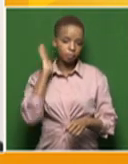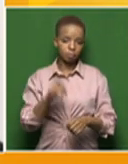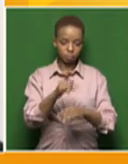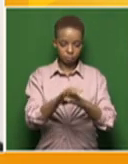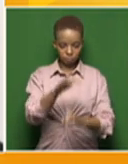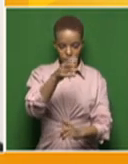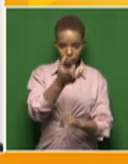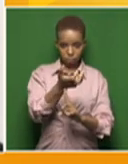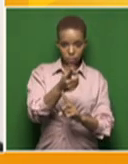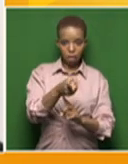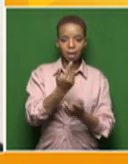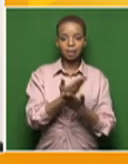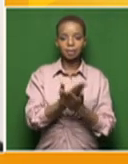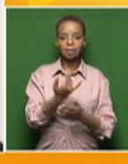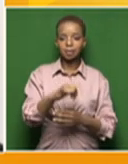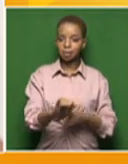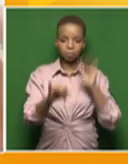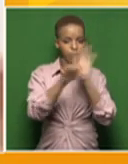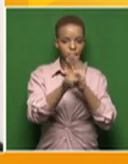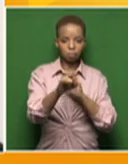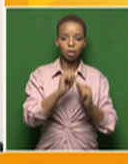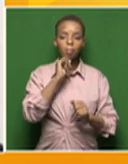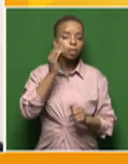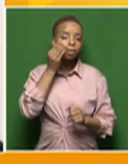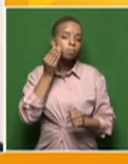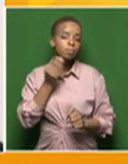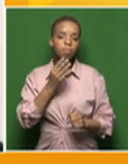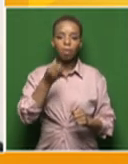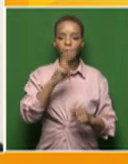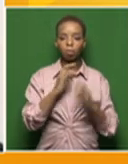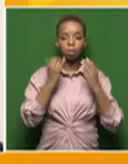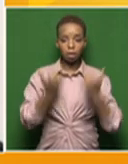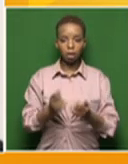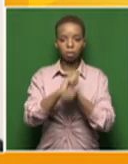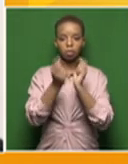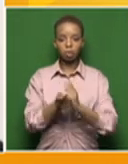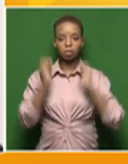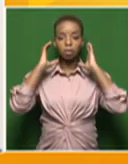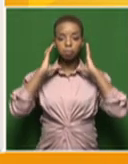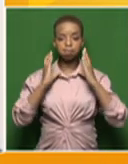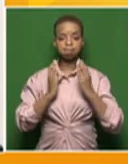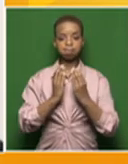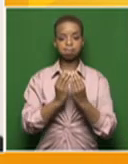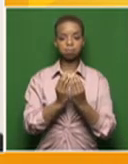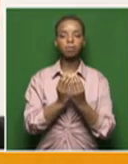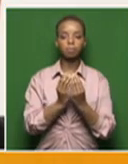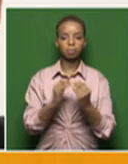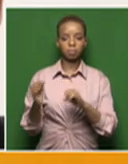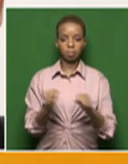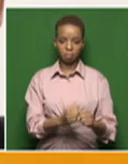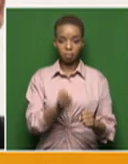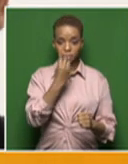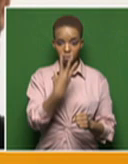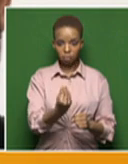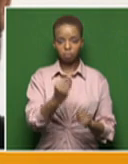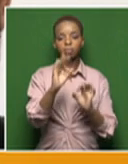you, whether you've got makeup on, whether you've grown a beard. It actually works. So which types of